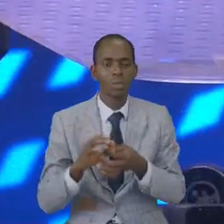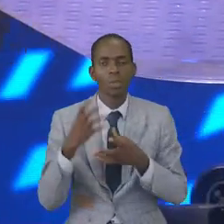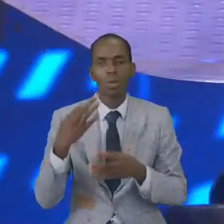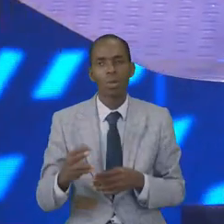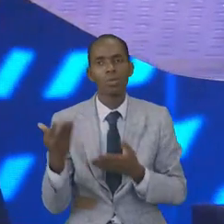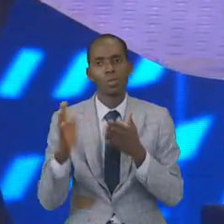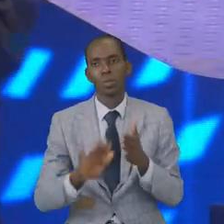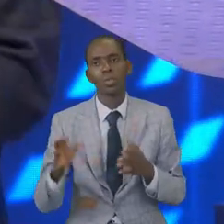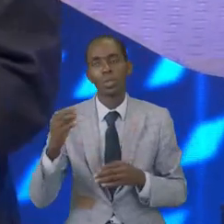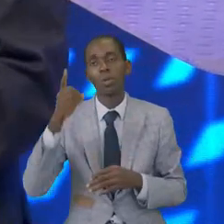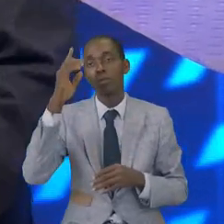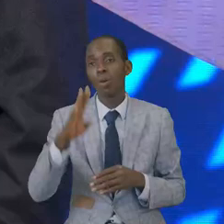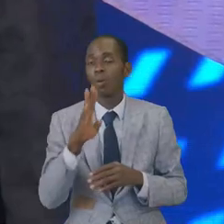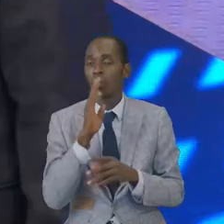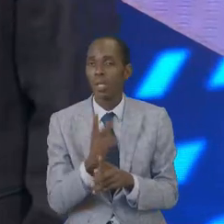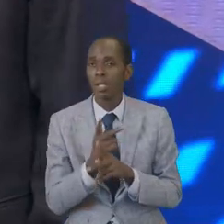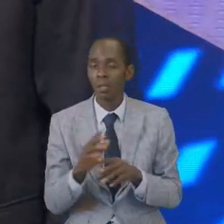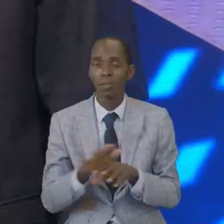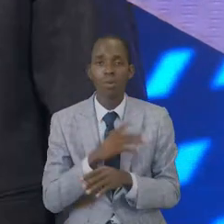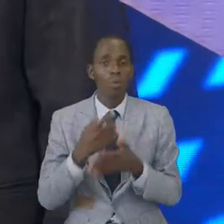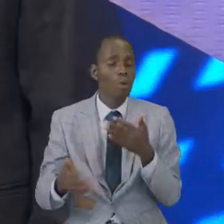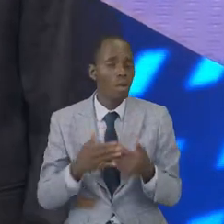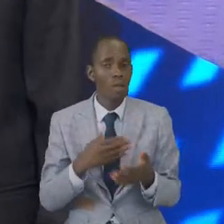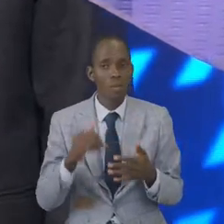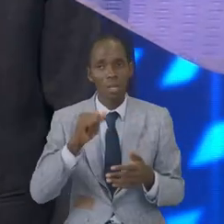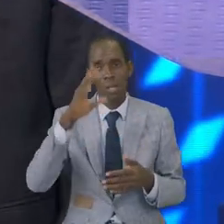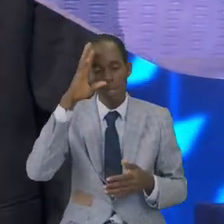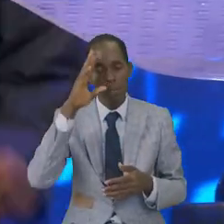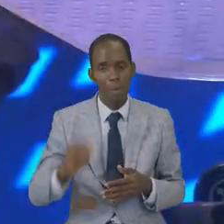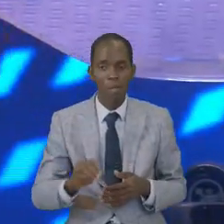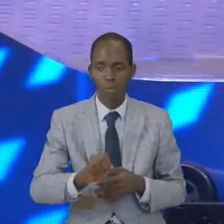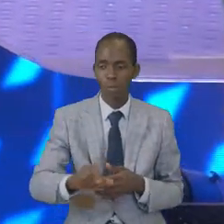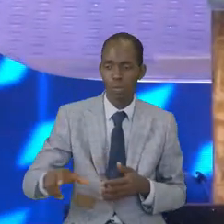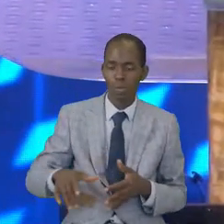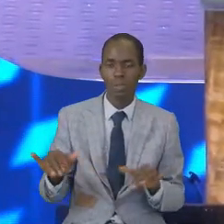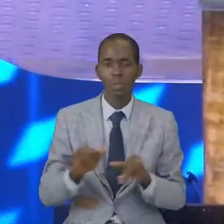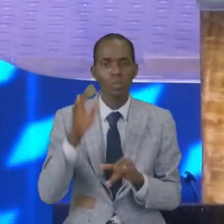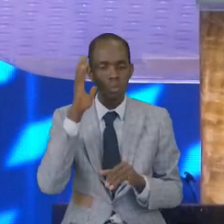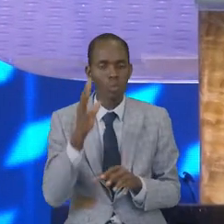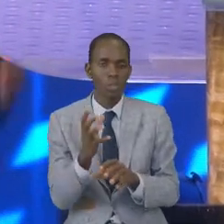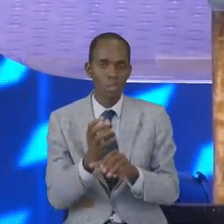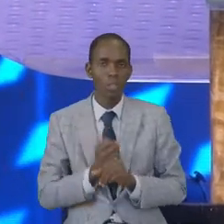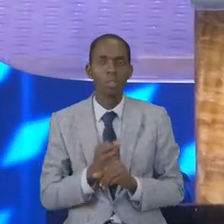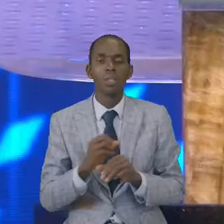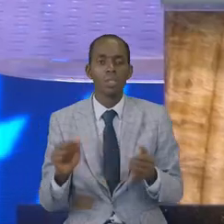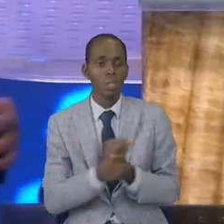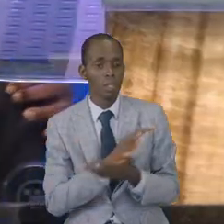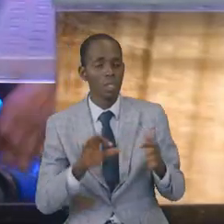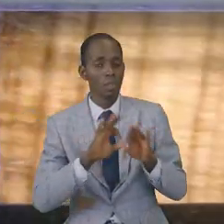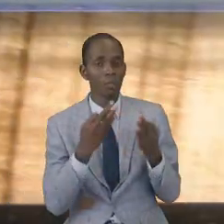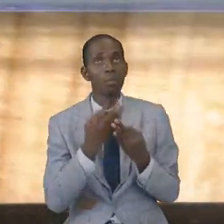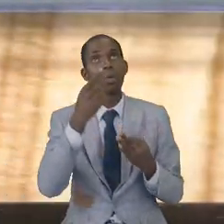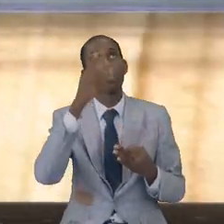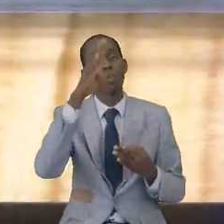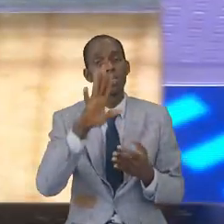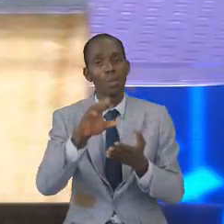be careful, be careful. Whatsoever a man sows, that shall he also reap. Scatter the family of God, and your family